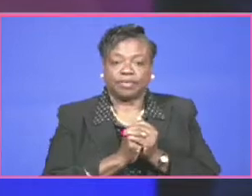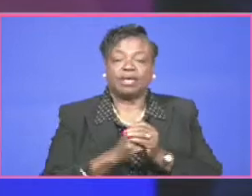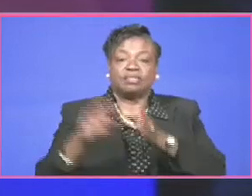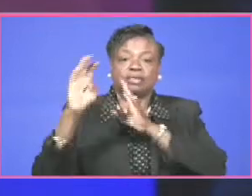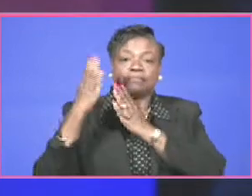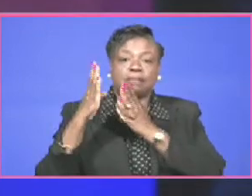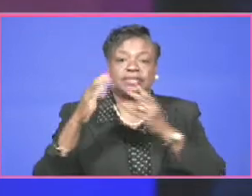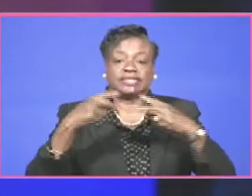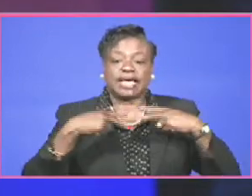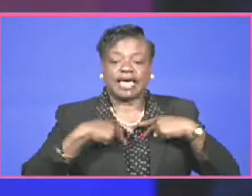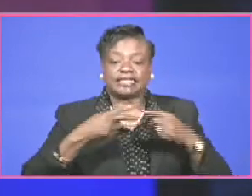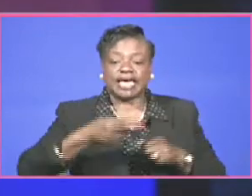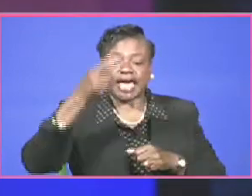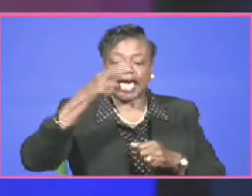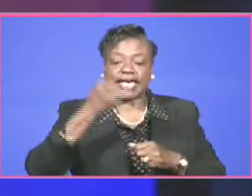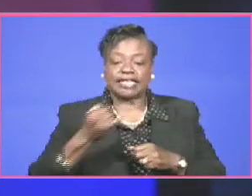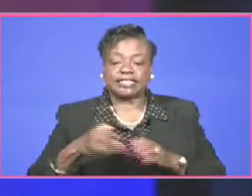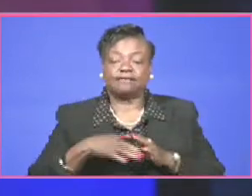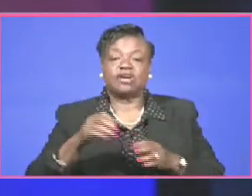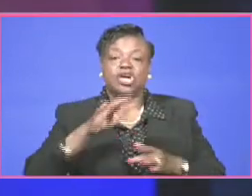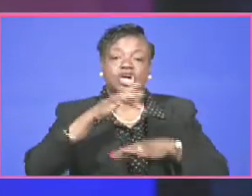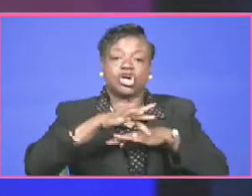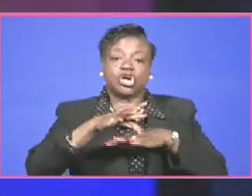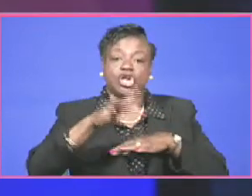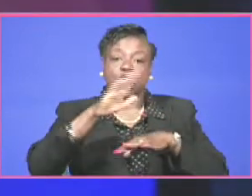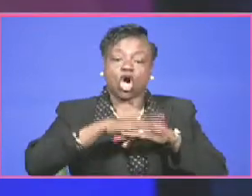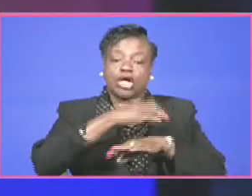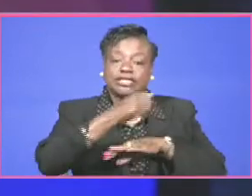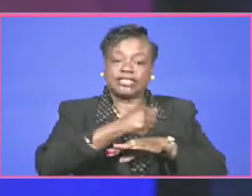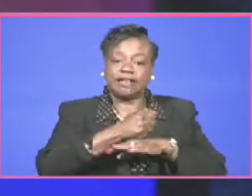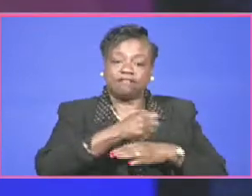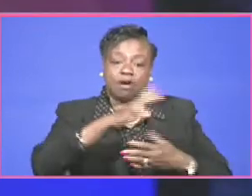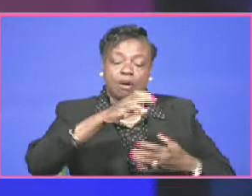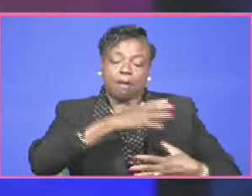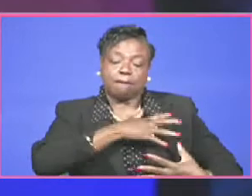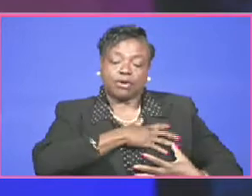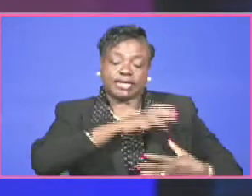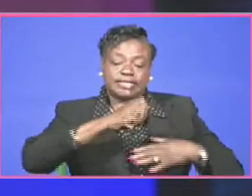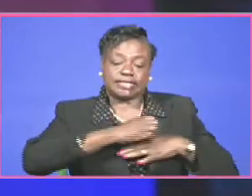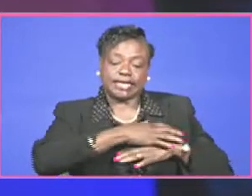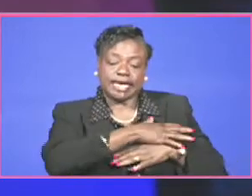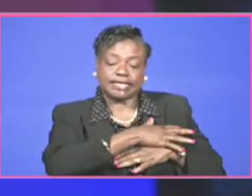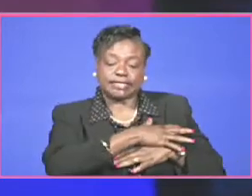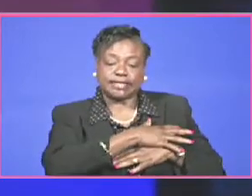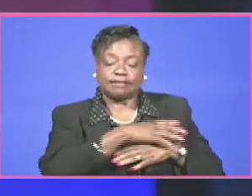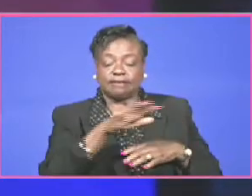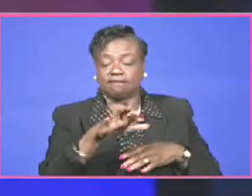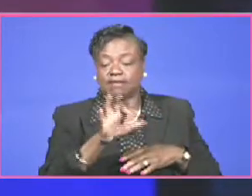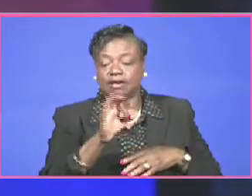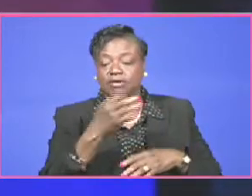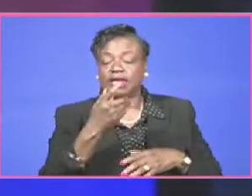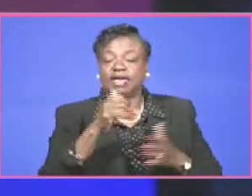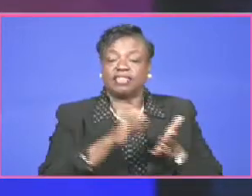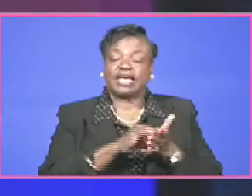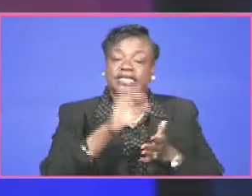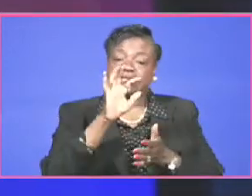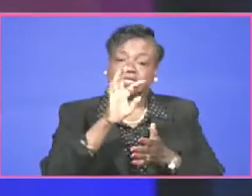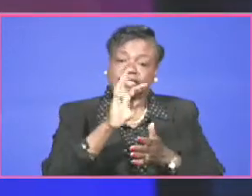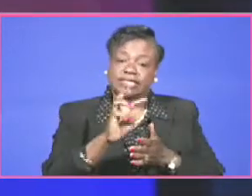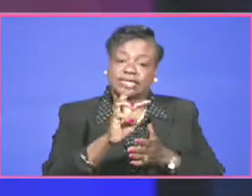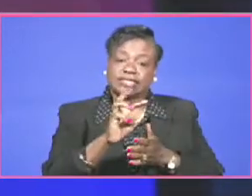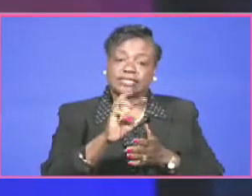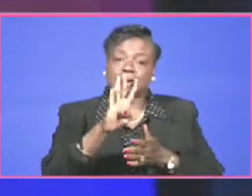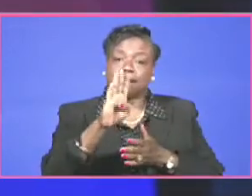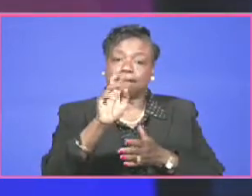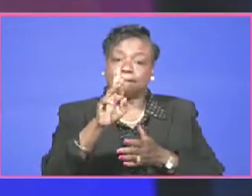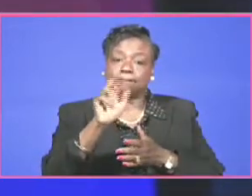The Bahamas has a high incidence of early onset of breast cancer. Researchers have found that 6 distinct BRAC1 mutations have been found in patients